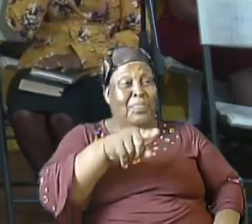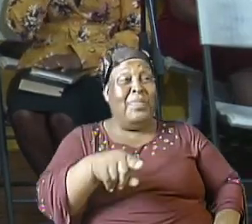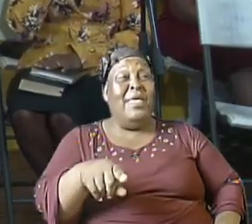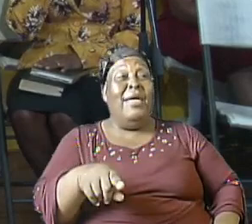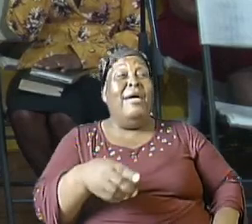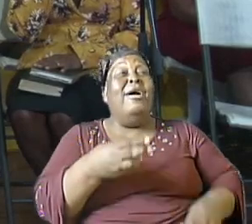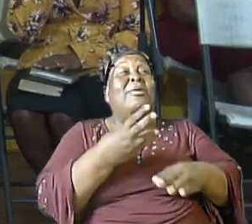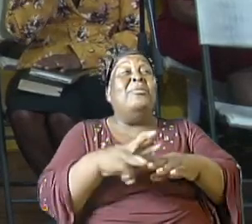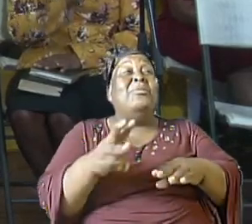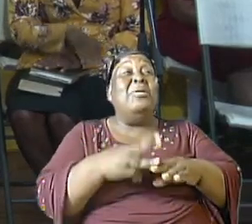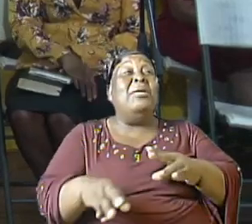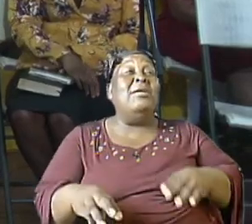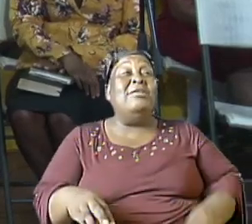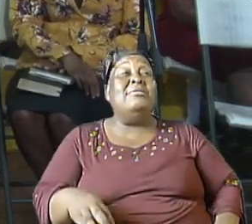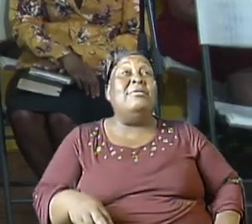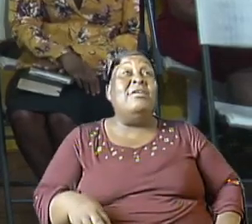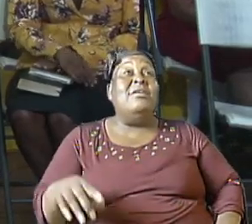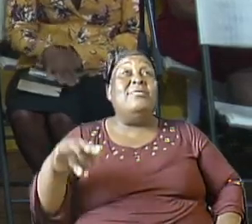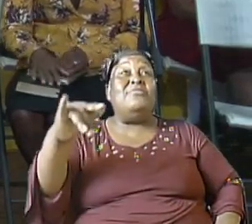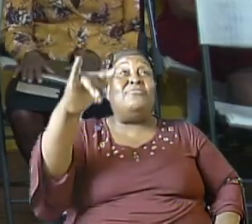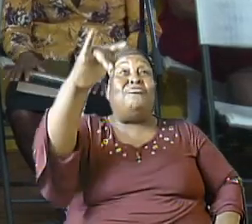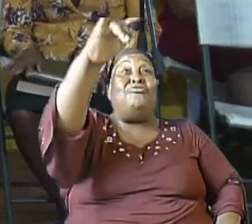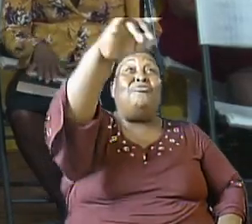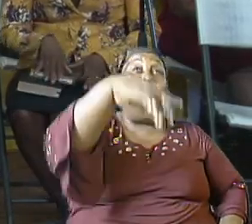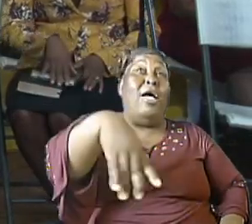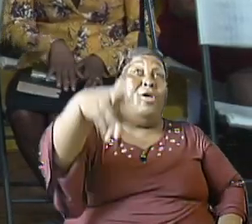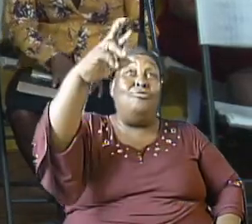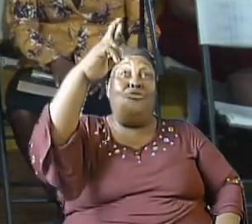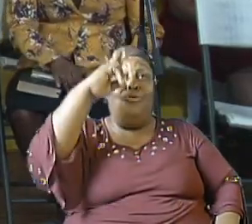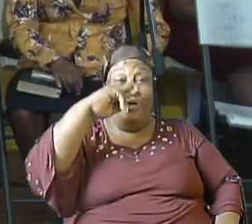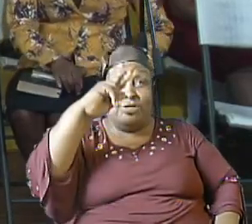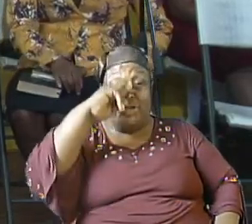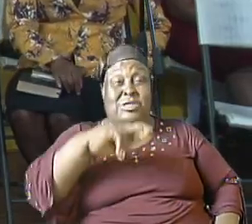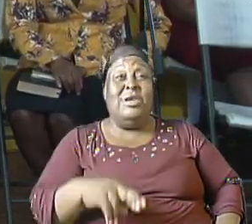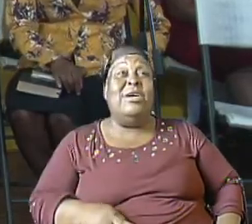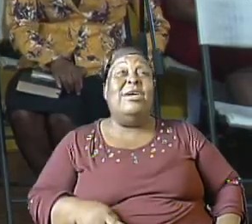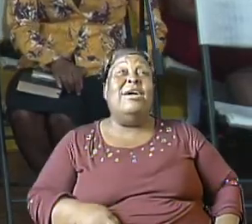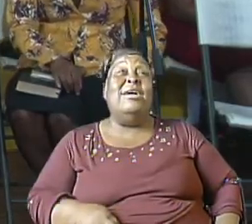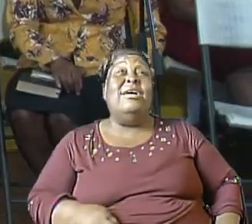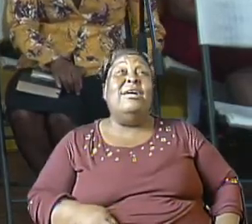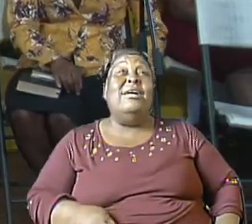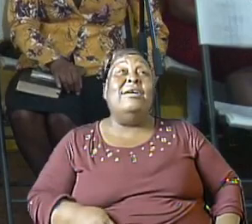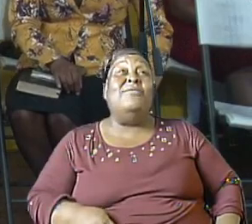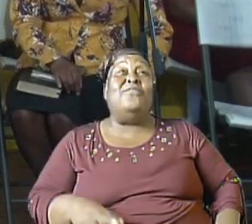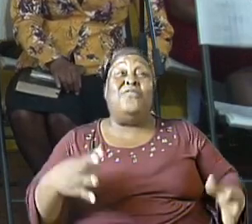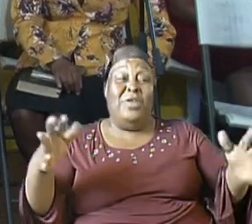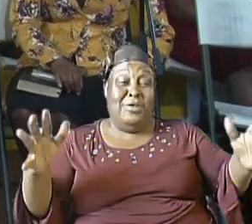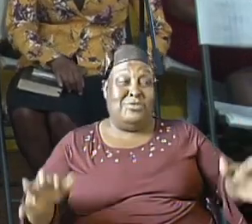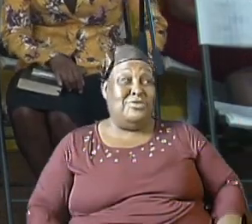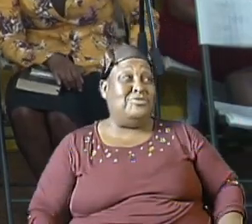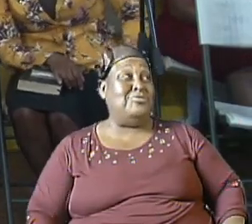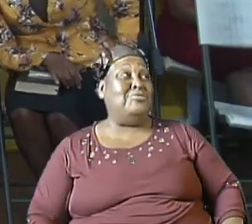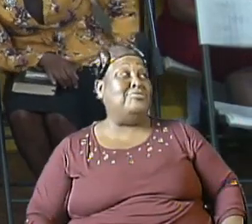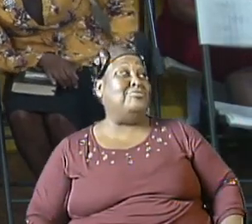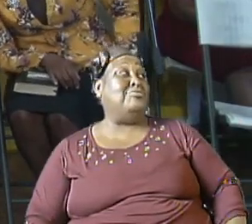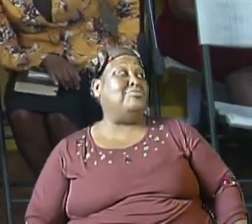Worse, if is a flying cockroach. Oh my God. It down there, sir.